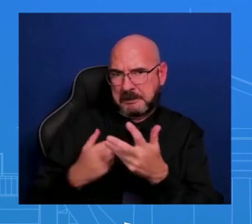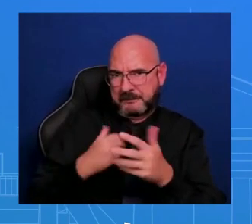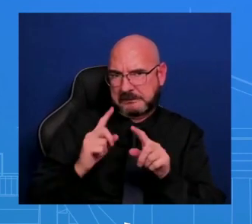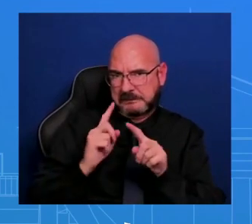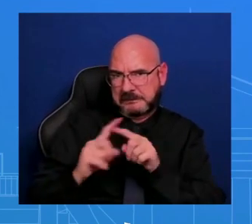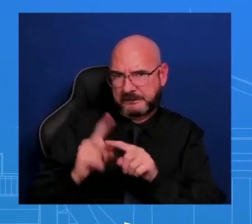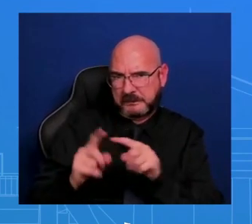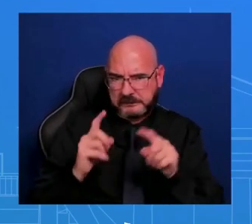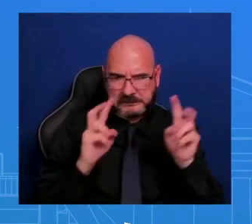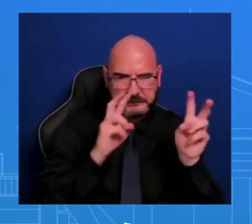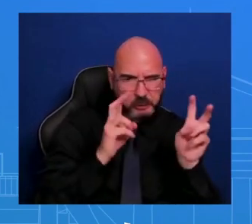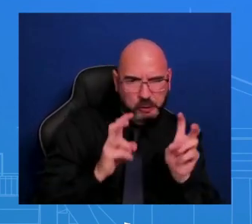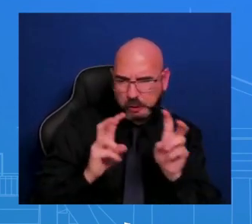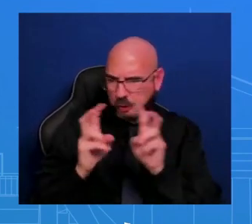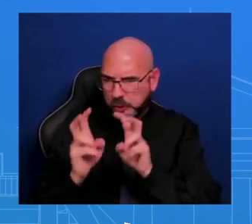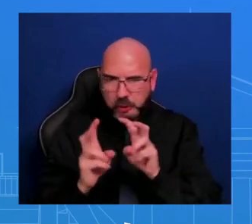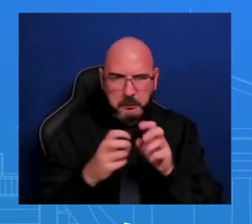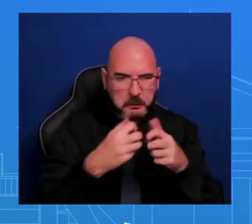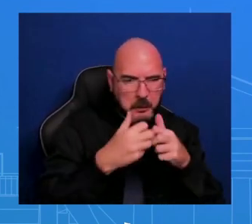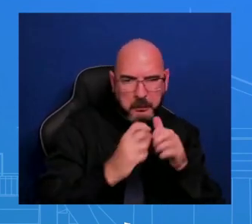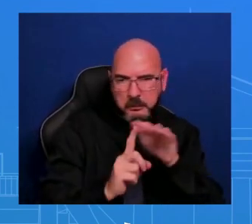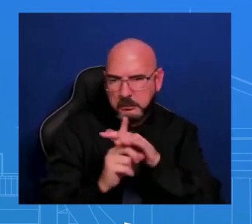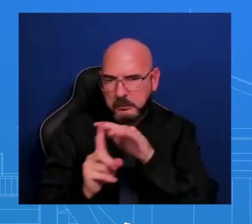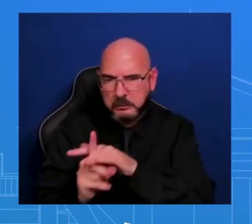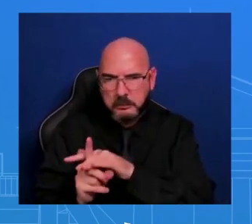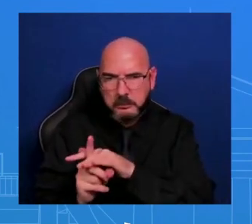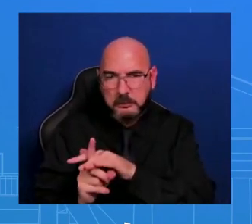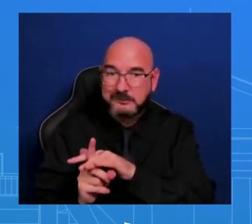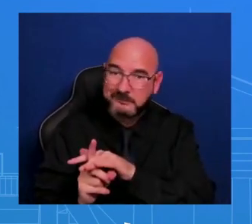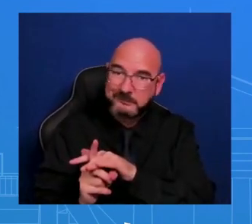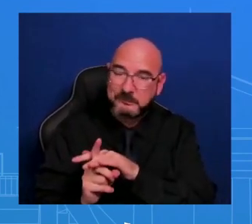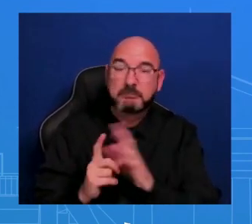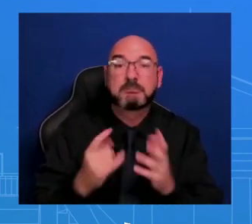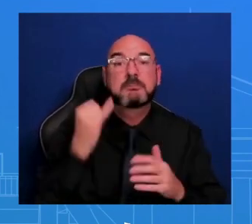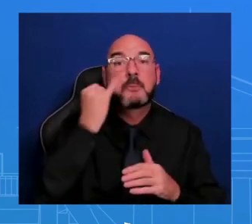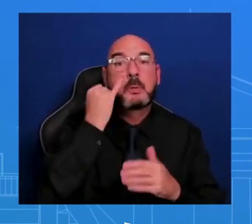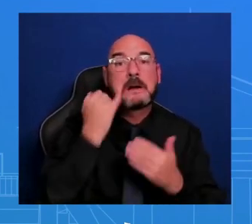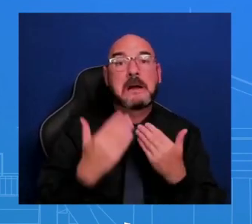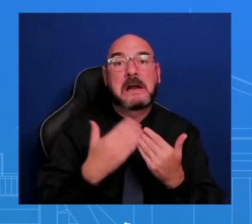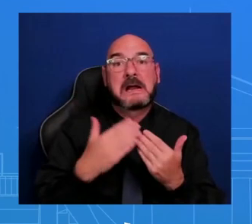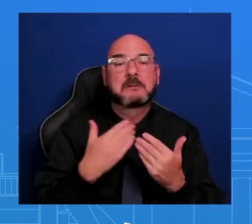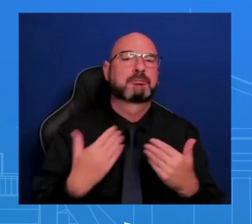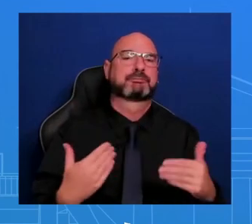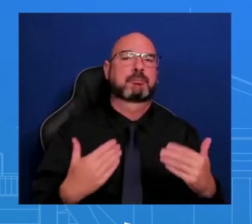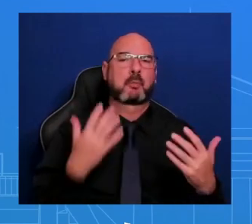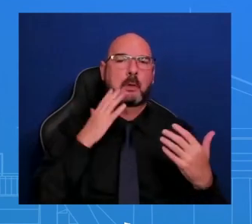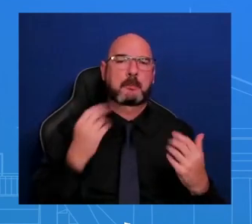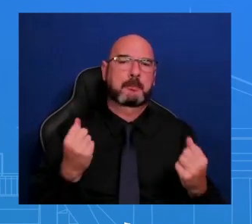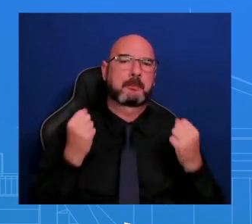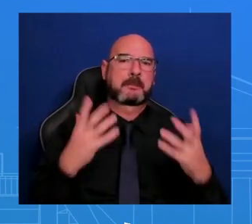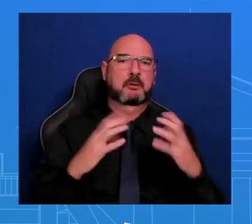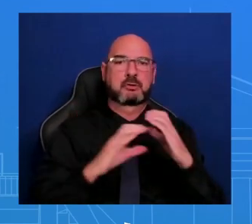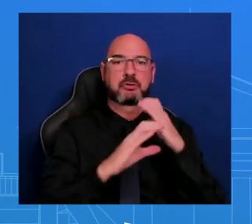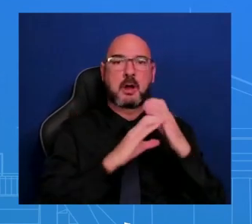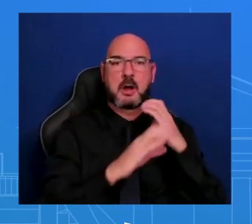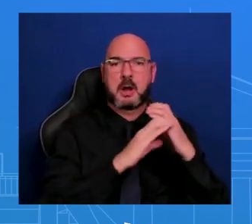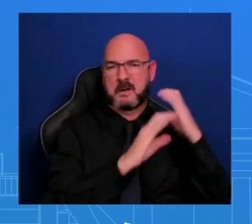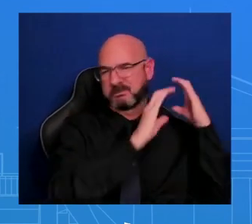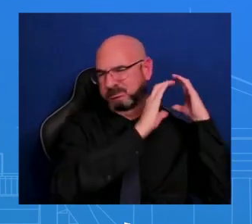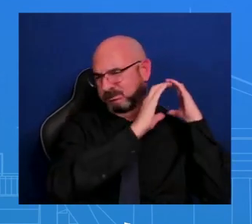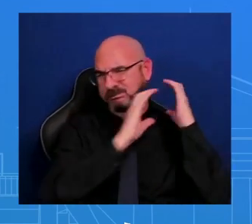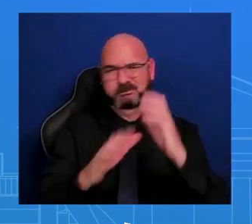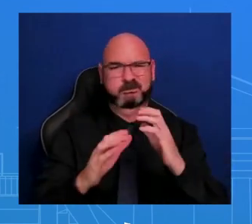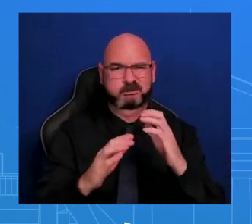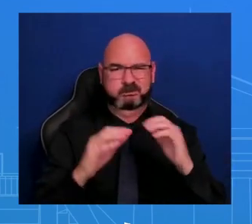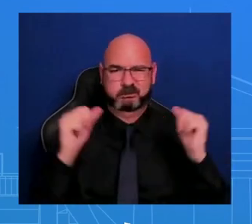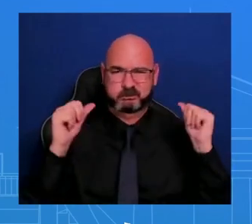If it was easy, my goodness, there'd be hundreds of trucks flowing in every day. It's a combat zone, Peter. It's a war zone. And that greatly complicates